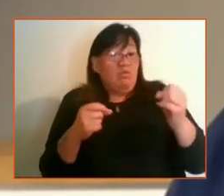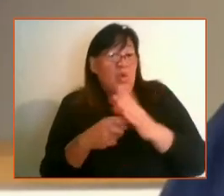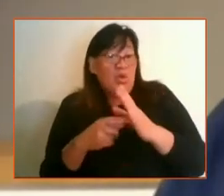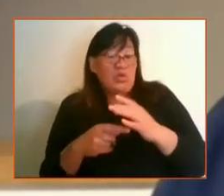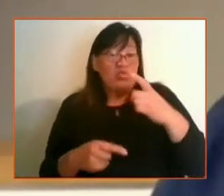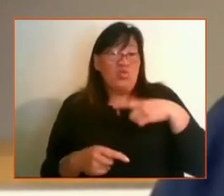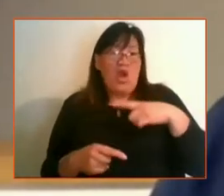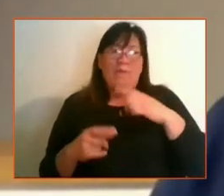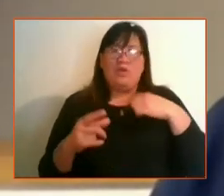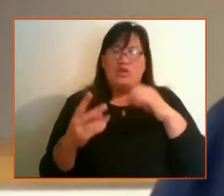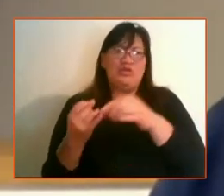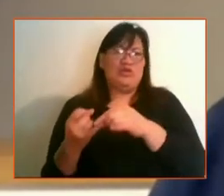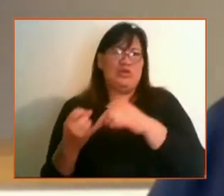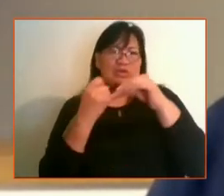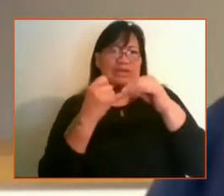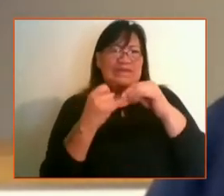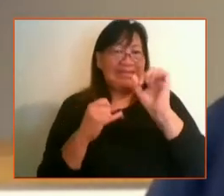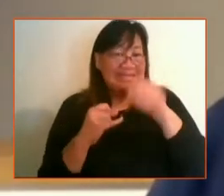uniqueness